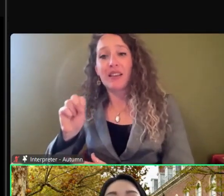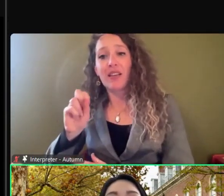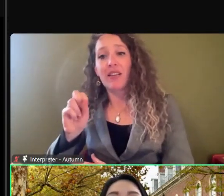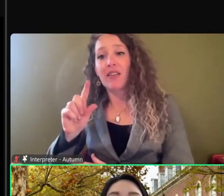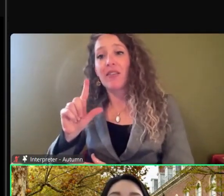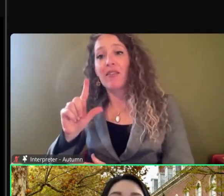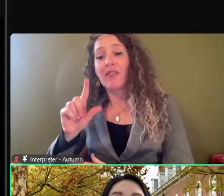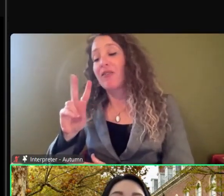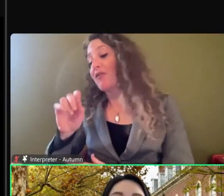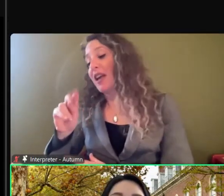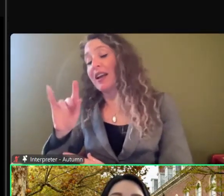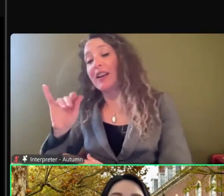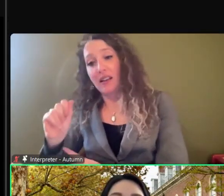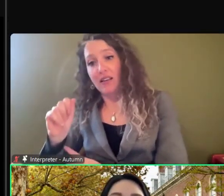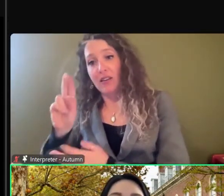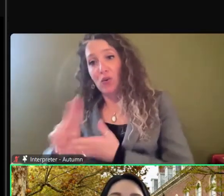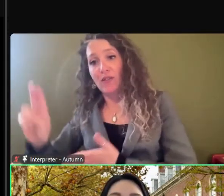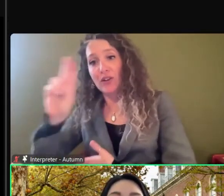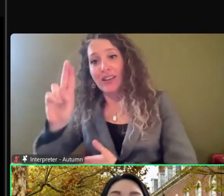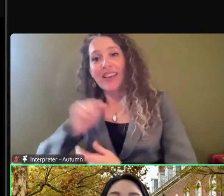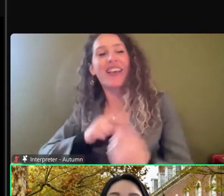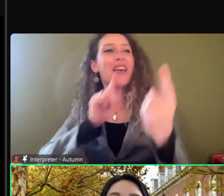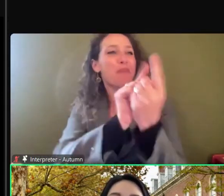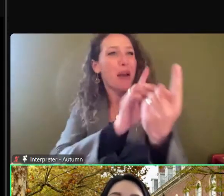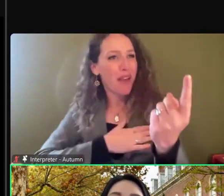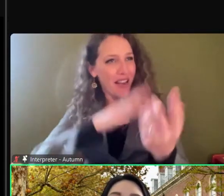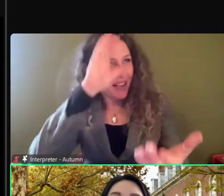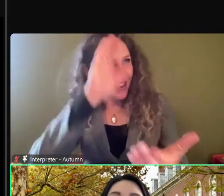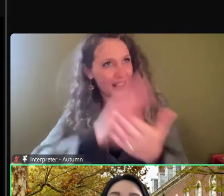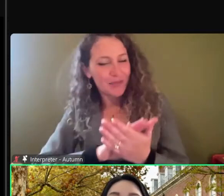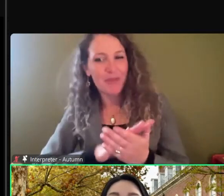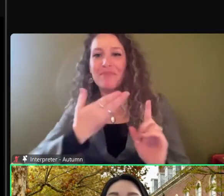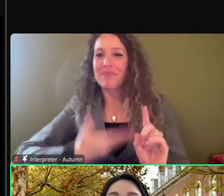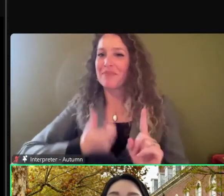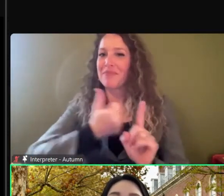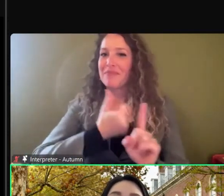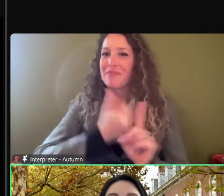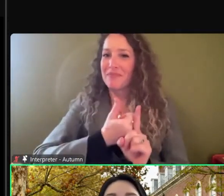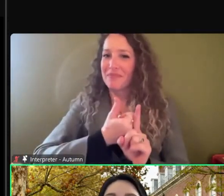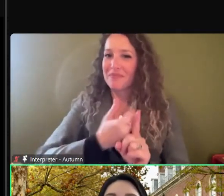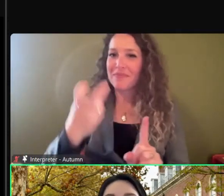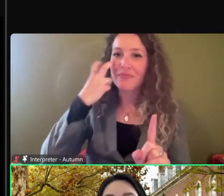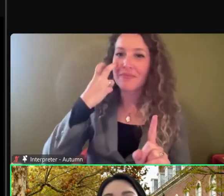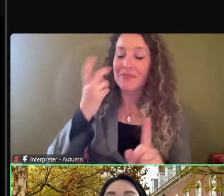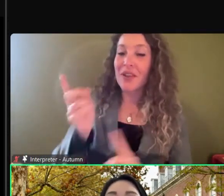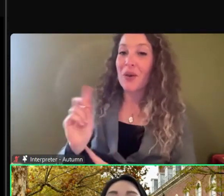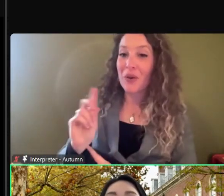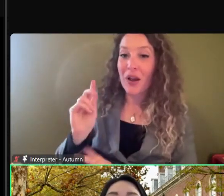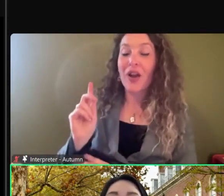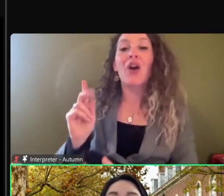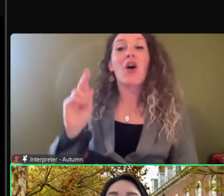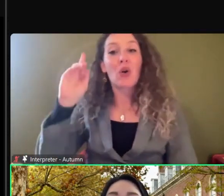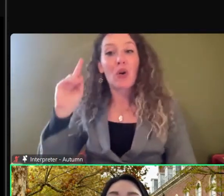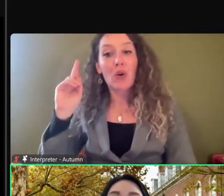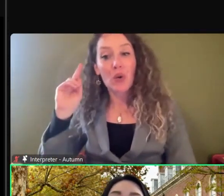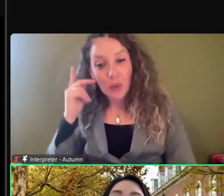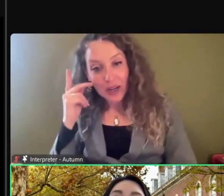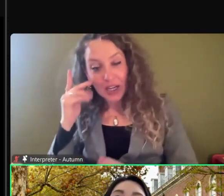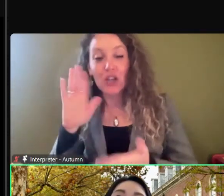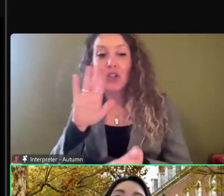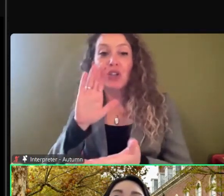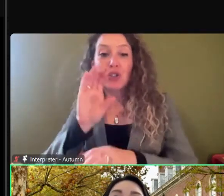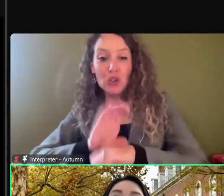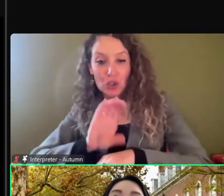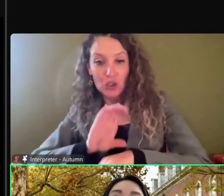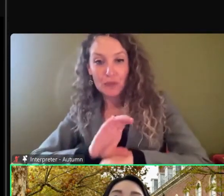that time, I met my husband, who is totally blind, at a Korean church. After we got married, we